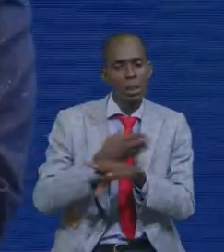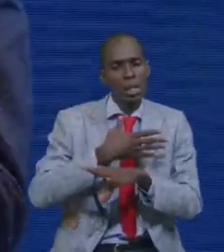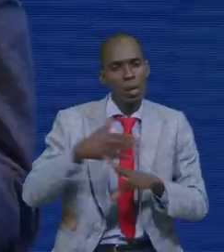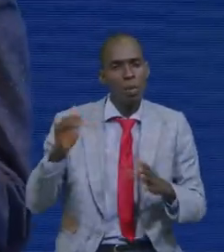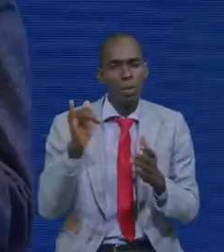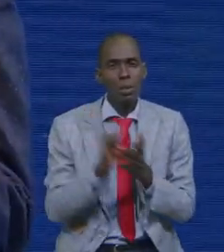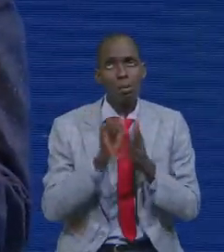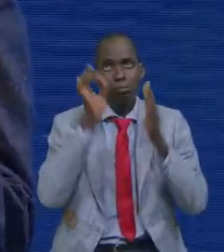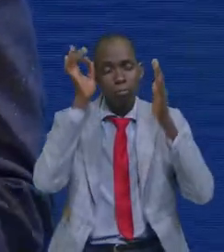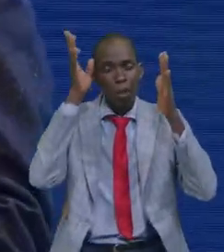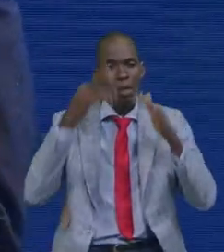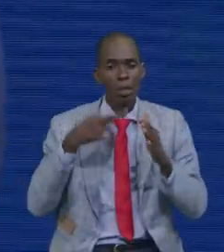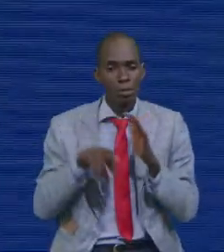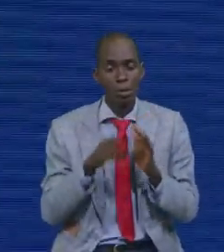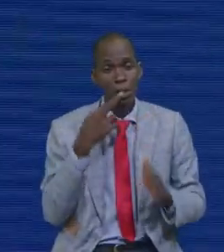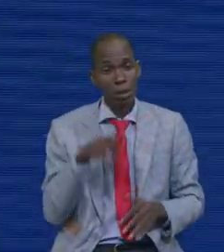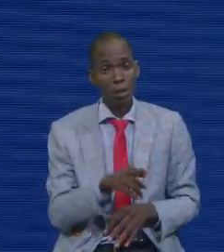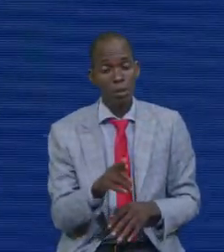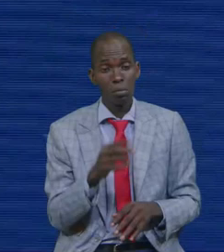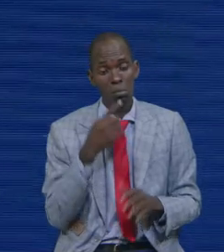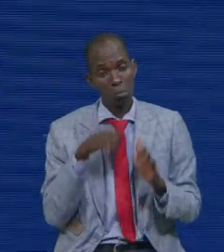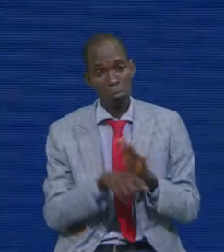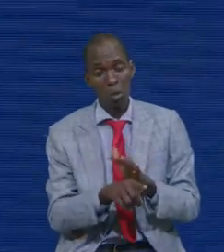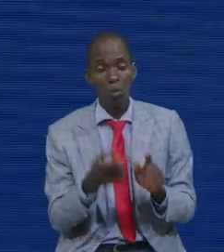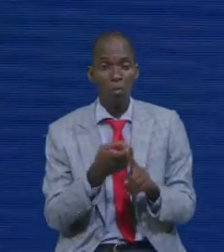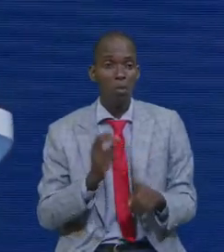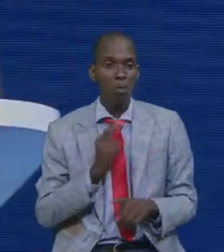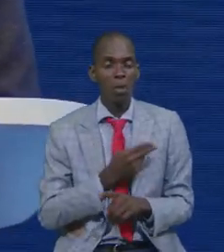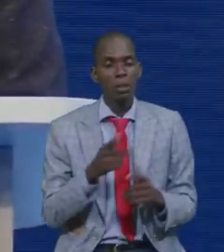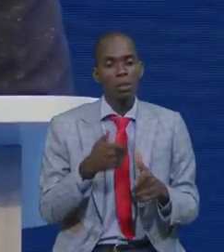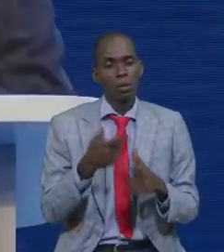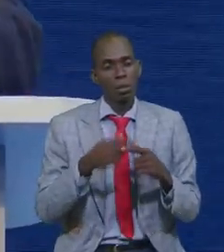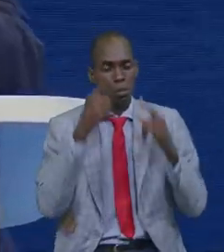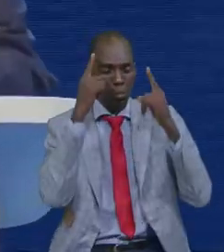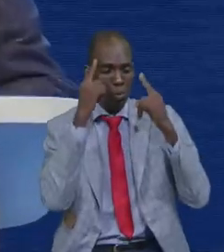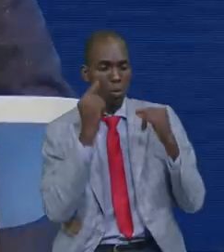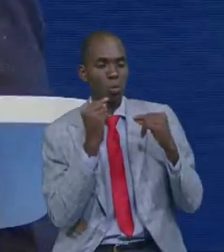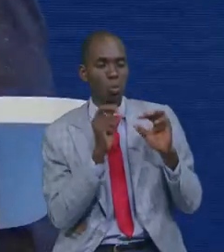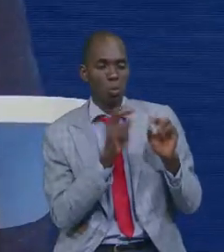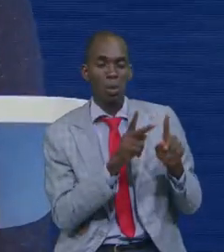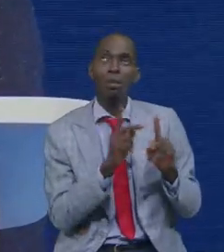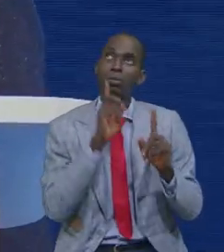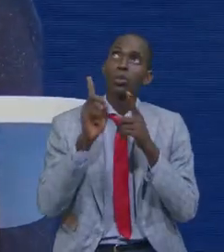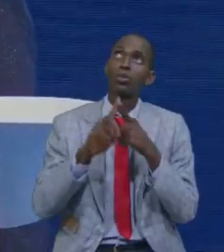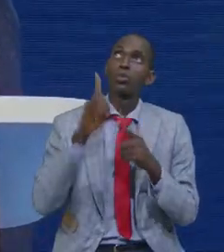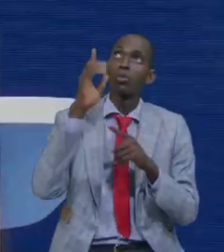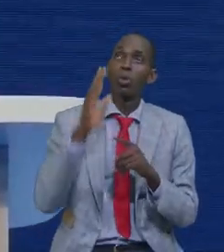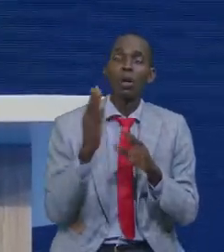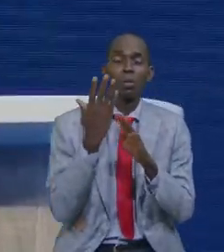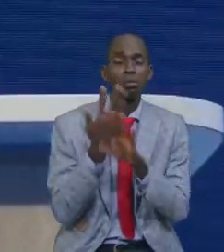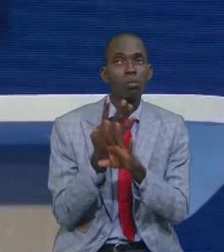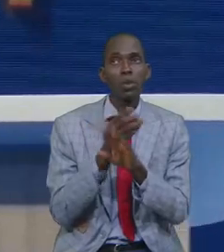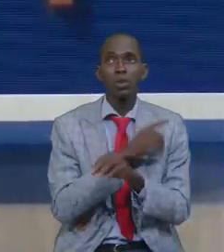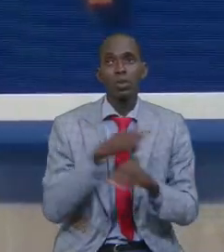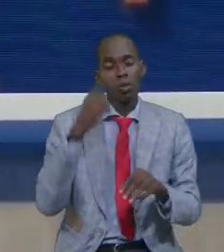serpents from us. And Moses prayed for the people. And God answered the prayer of Moses. The